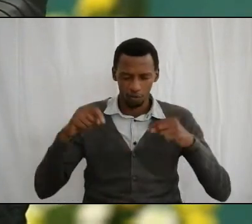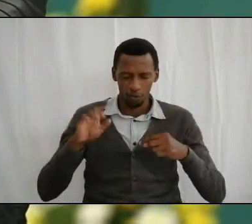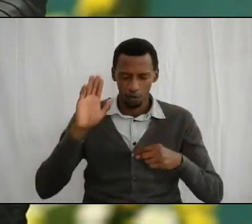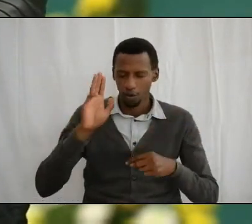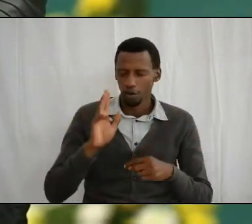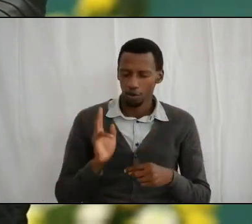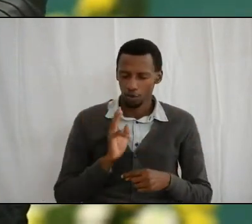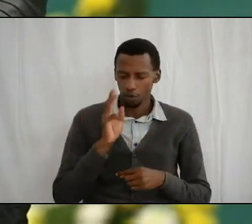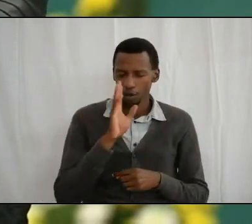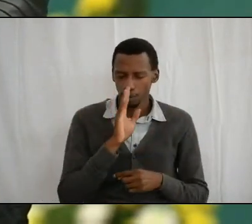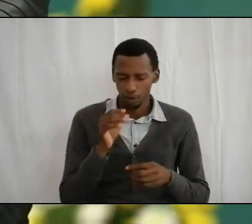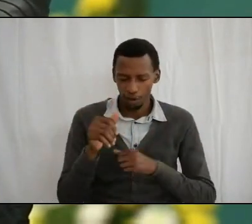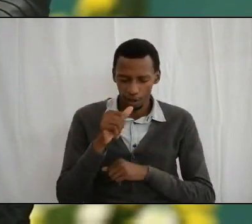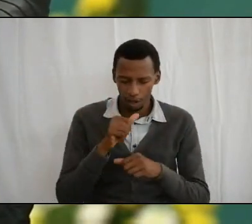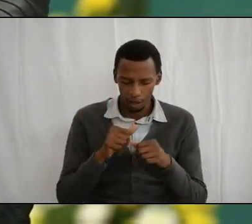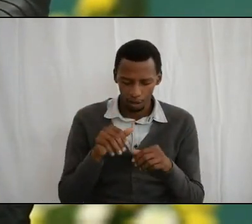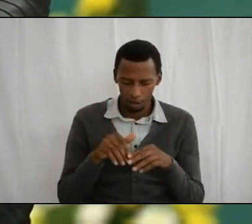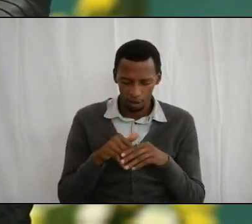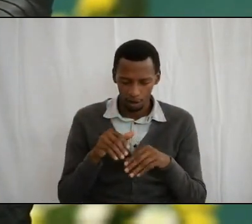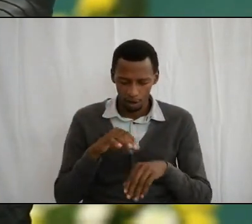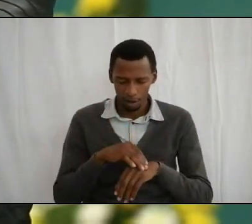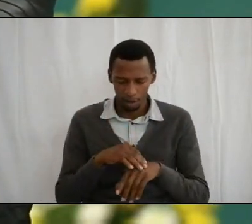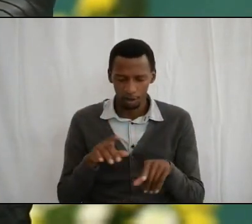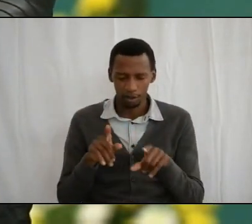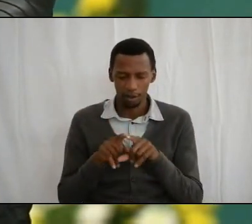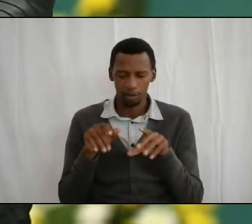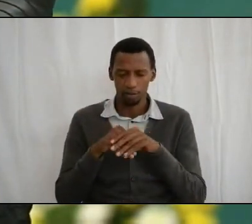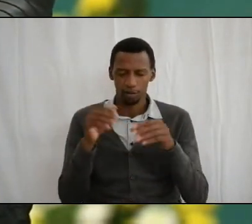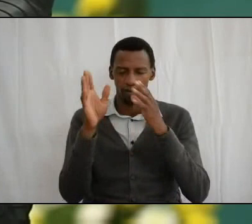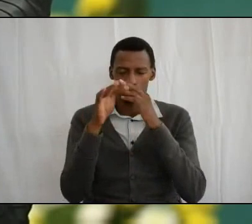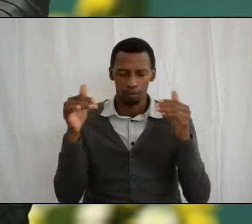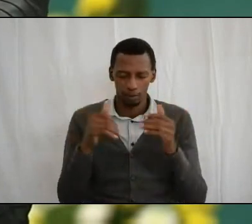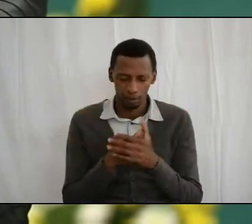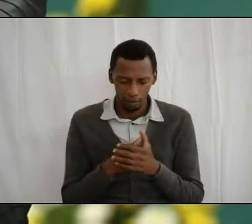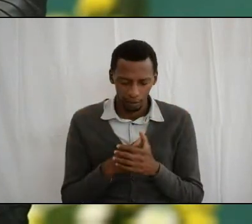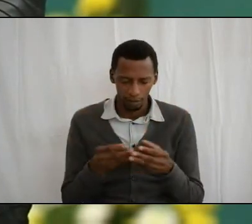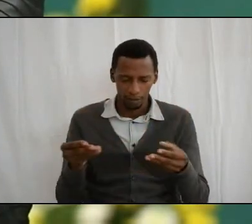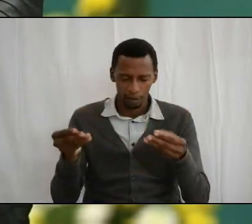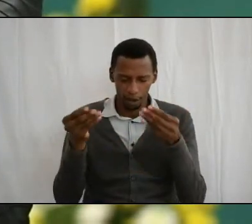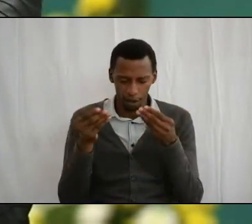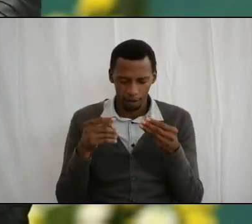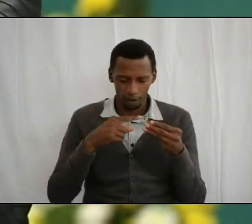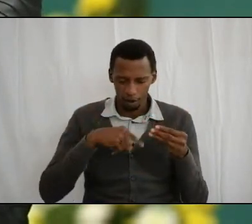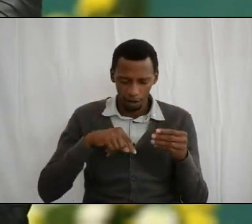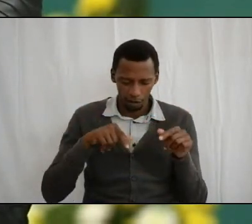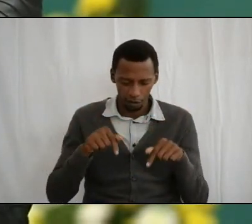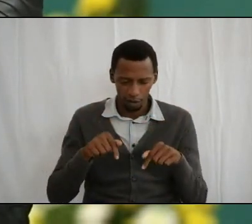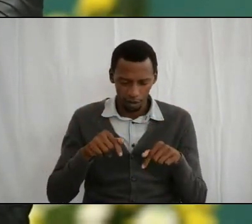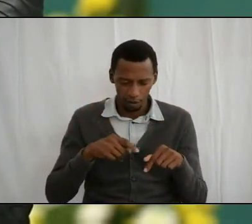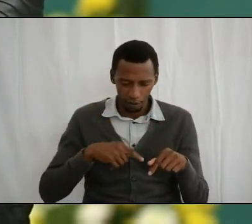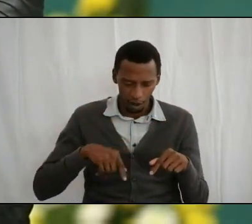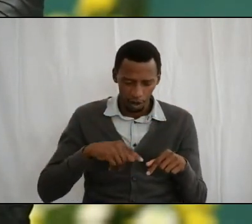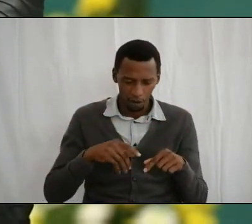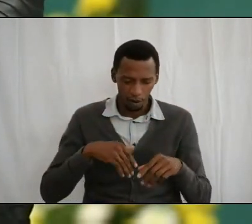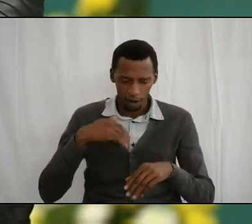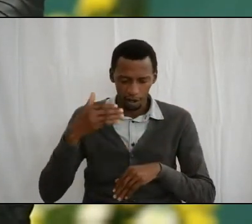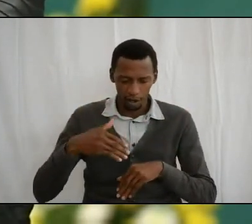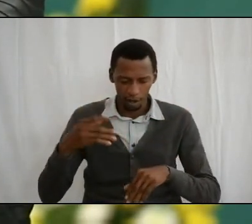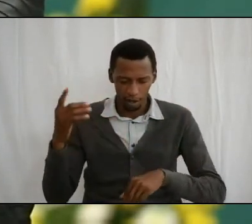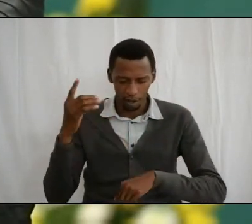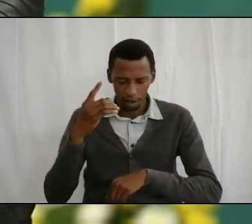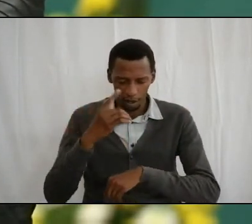will be done on earth as it is in heaven. Give us this day our daily